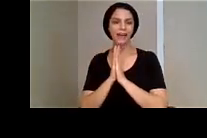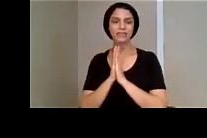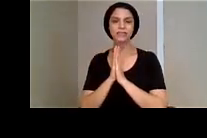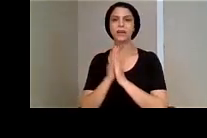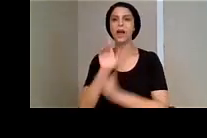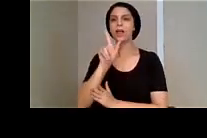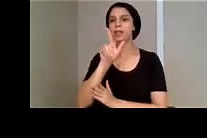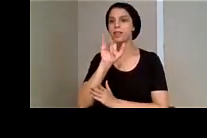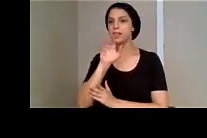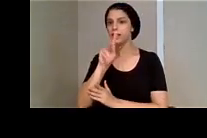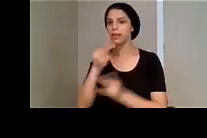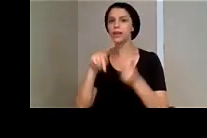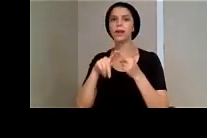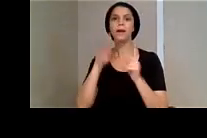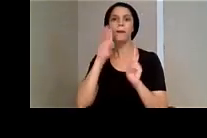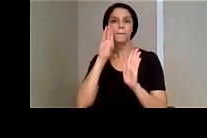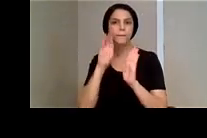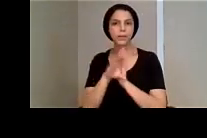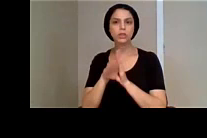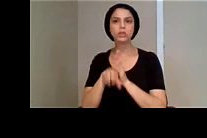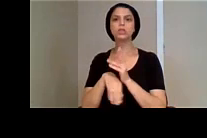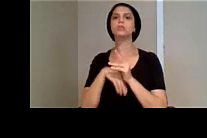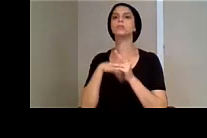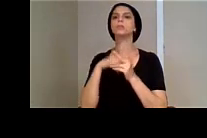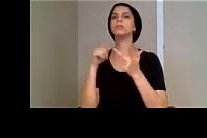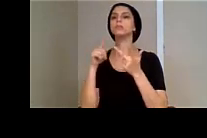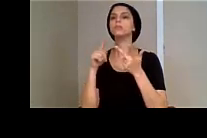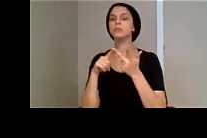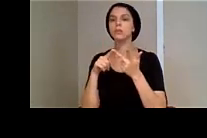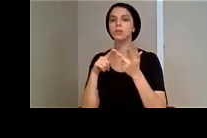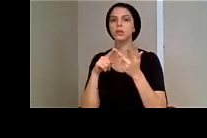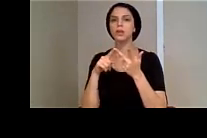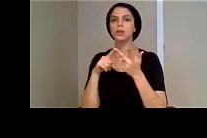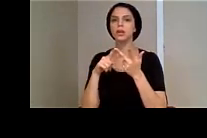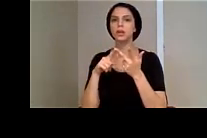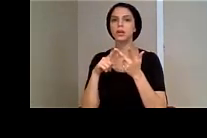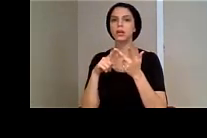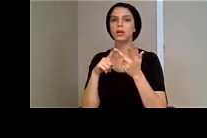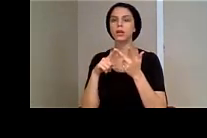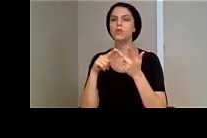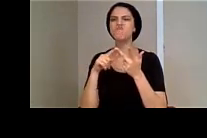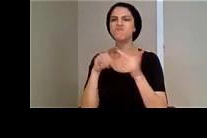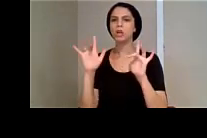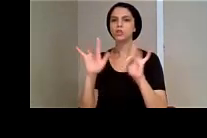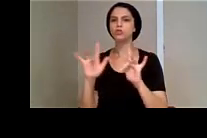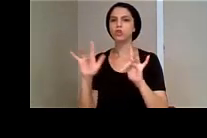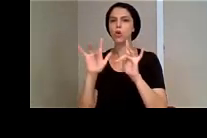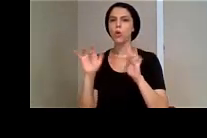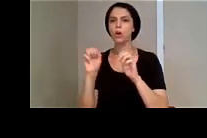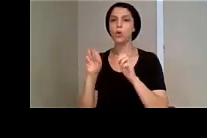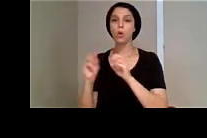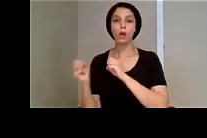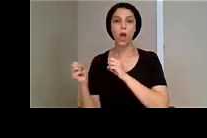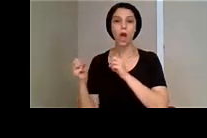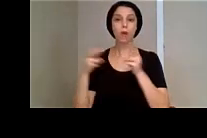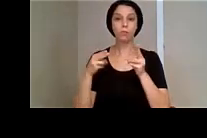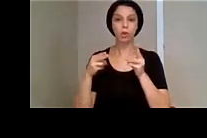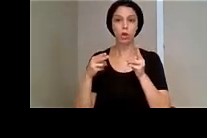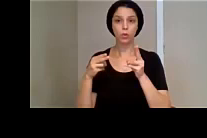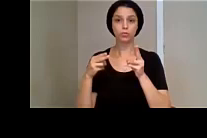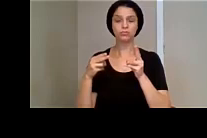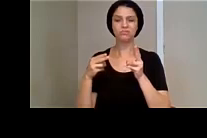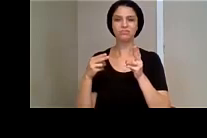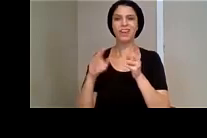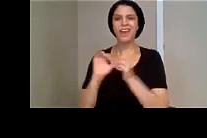links, pictures. There's also an option here, if I hover over the button, it says record/upload media. The way